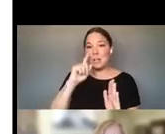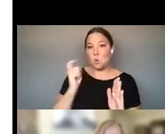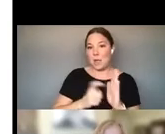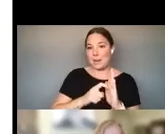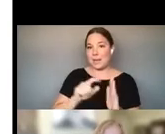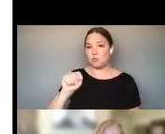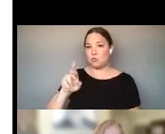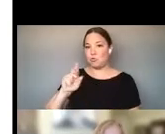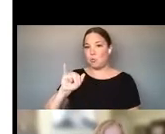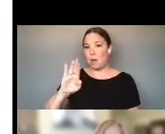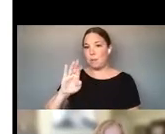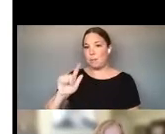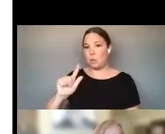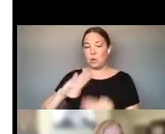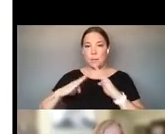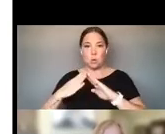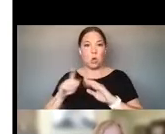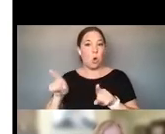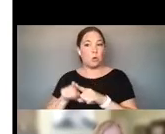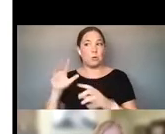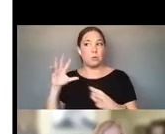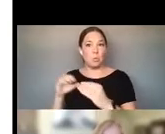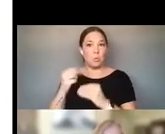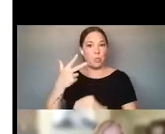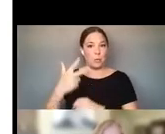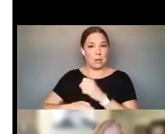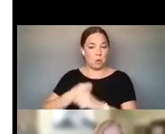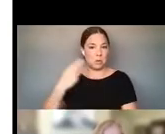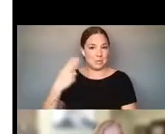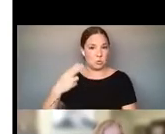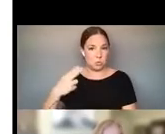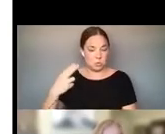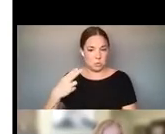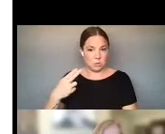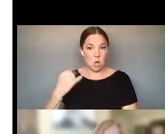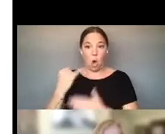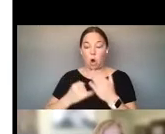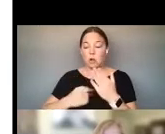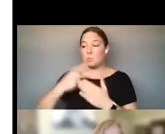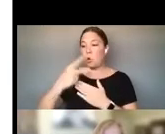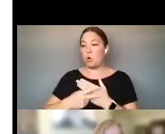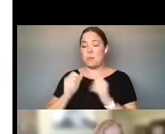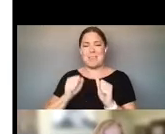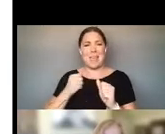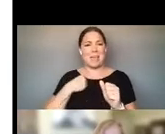and have a three year history of arts programming. So the arts programming can be interdisciplinary.